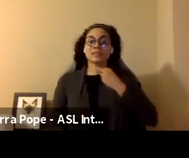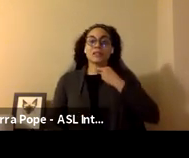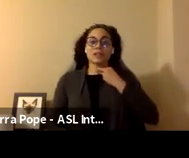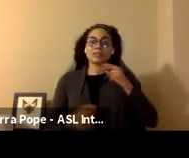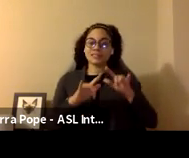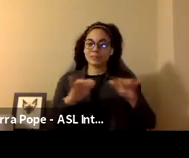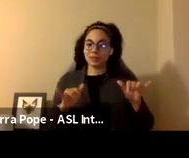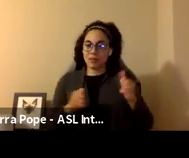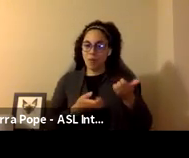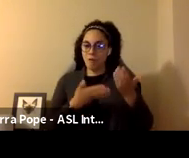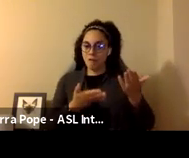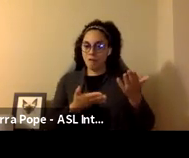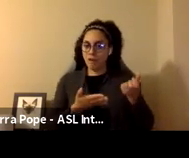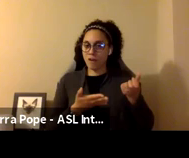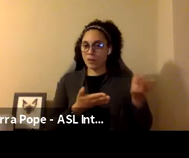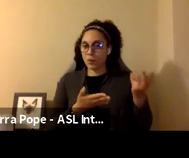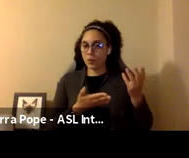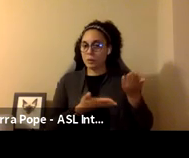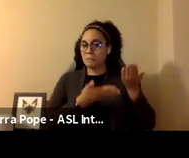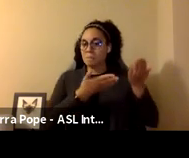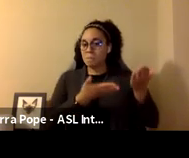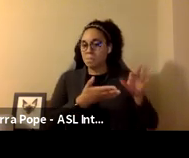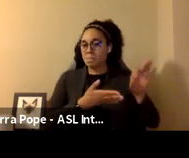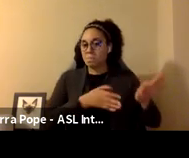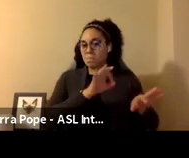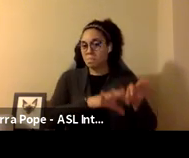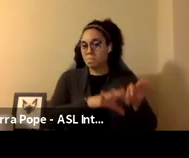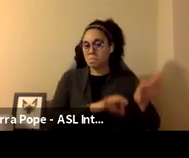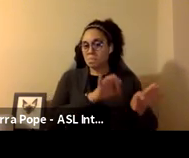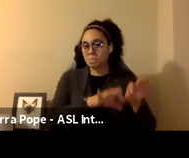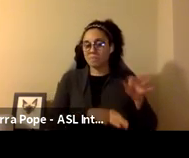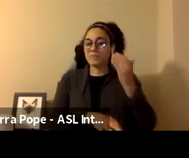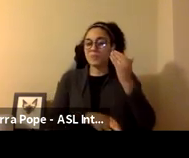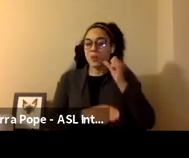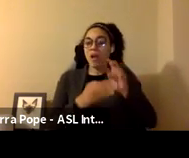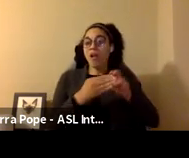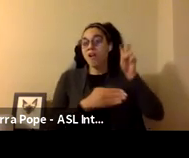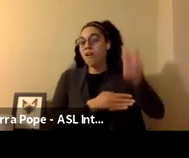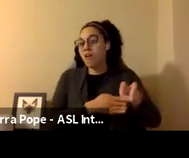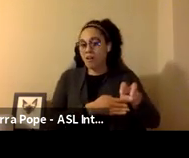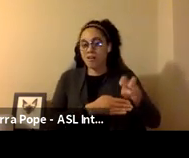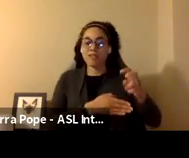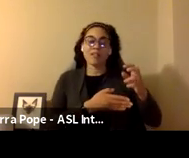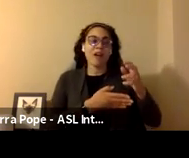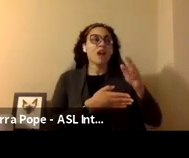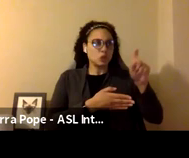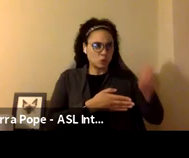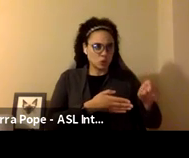offer suggestions. This is better than jumping in and saying, well, this is what I think you should do.